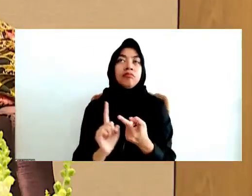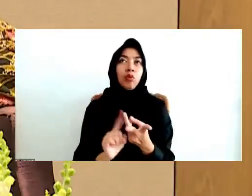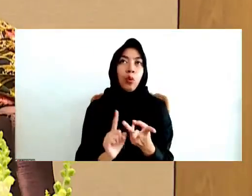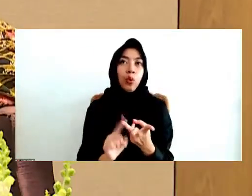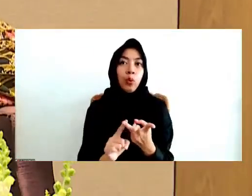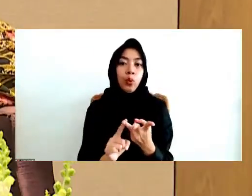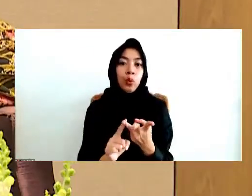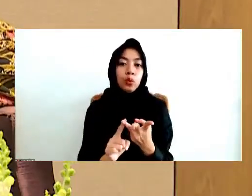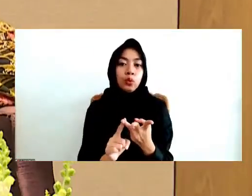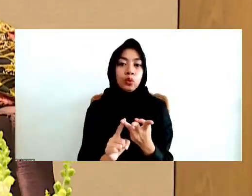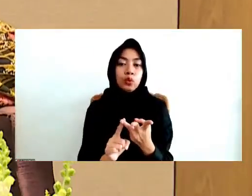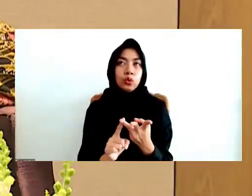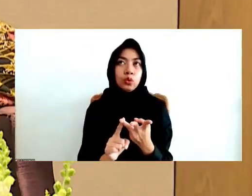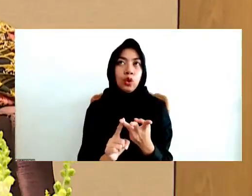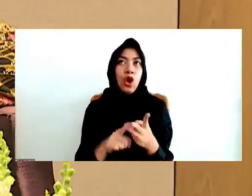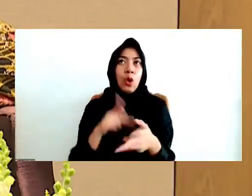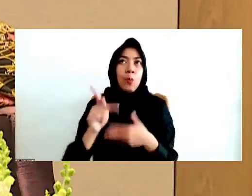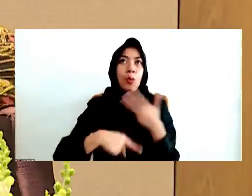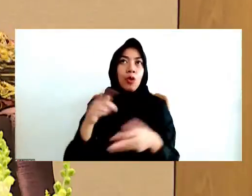also programs like